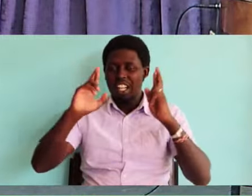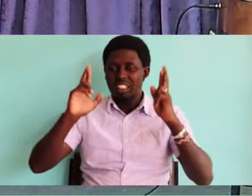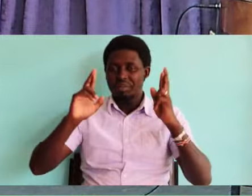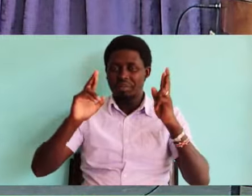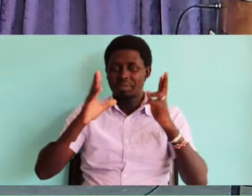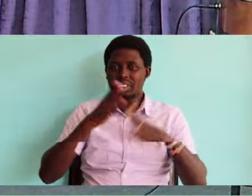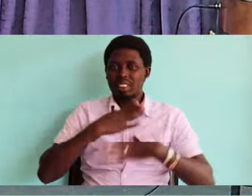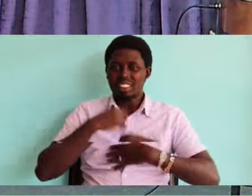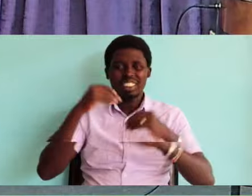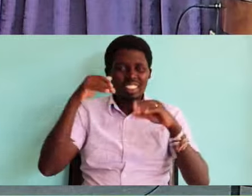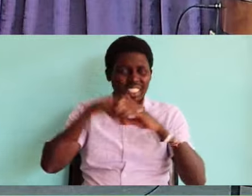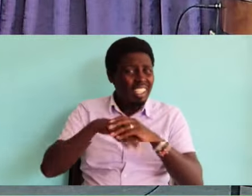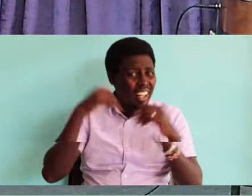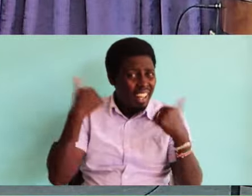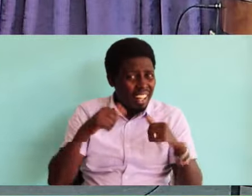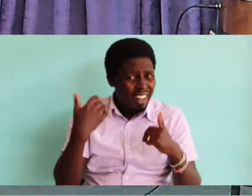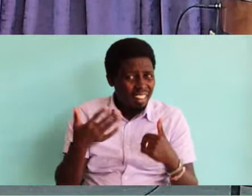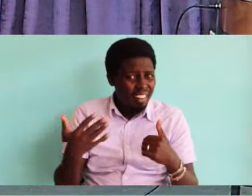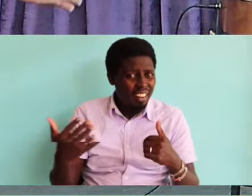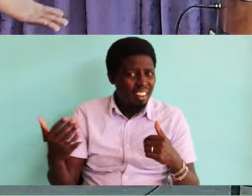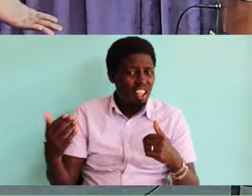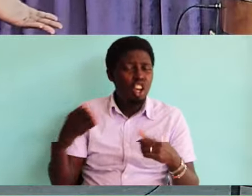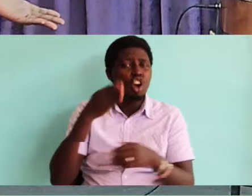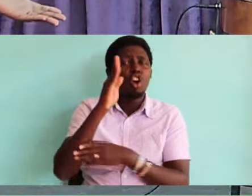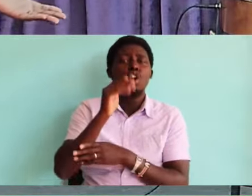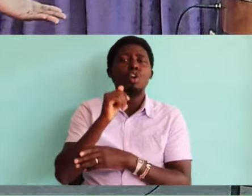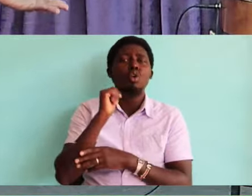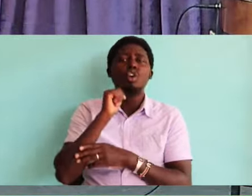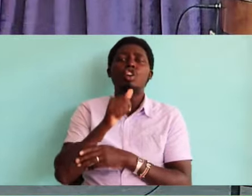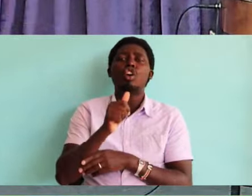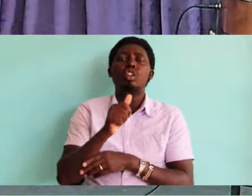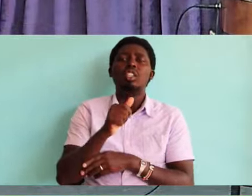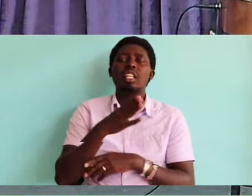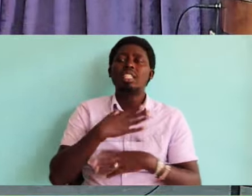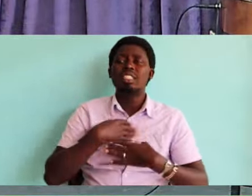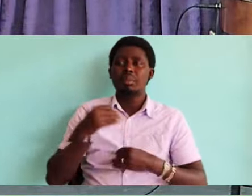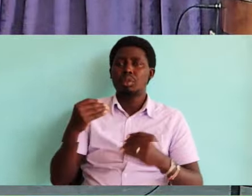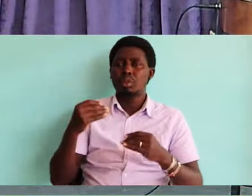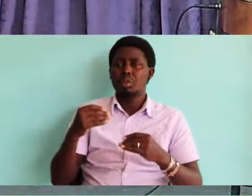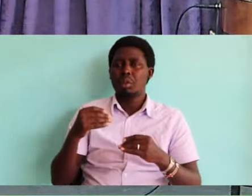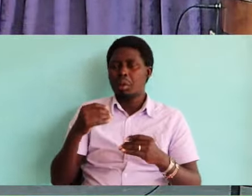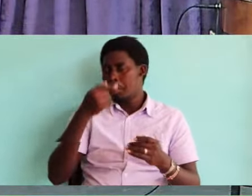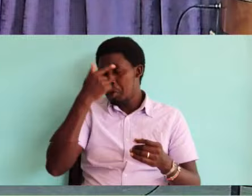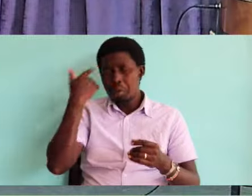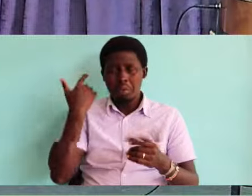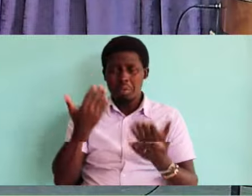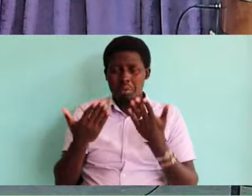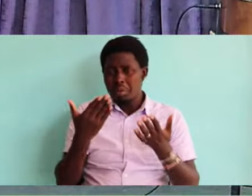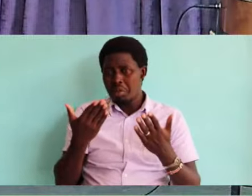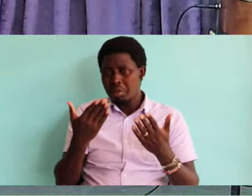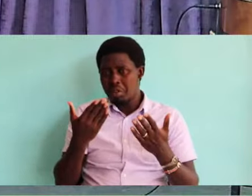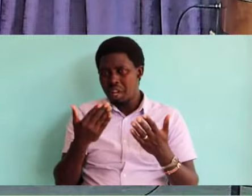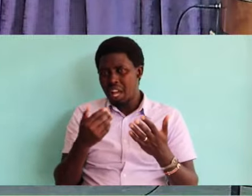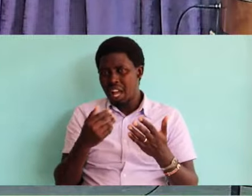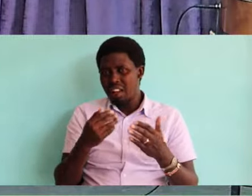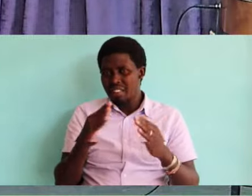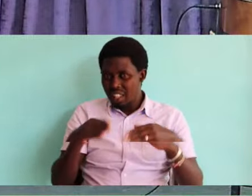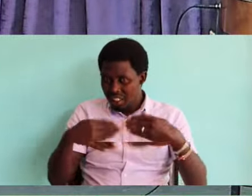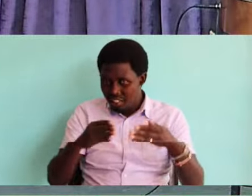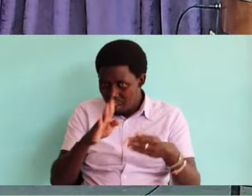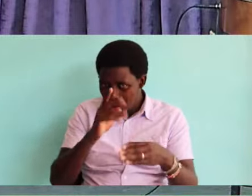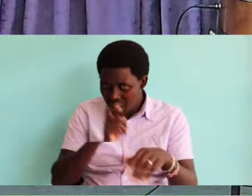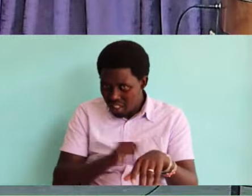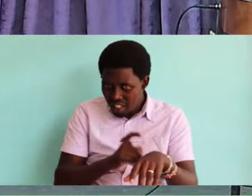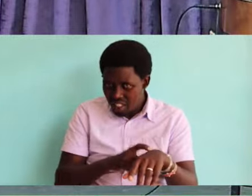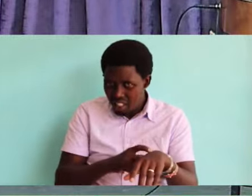If anything, God will not accept you because you have brought anything or you have given of your time.